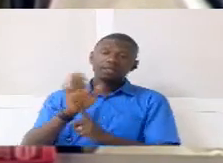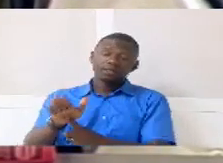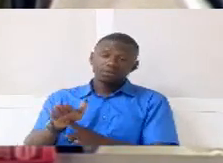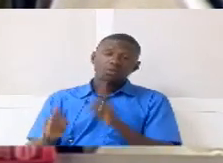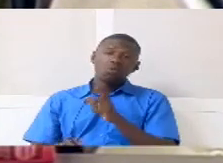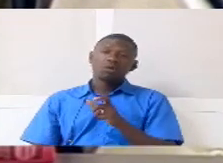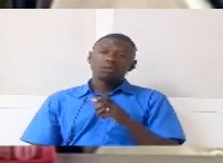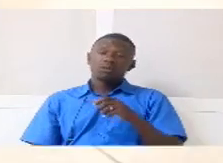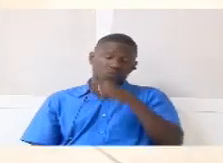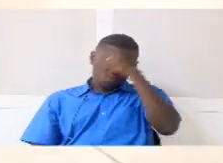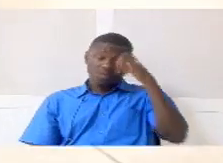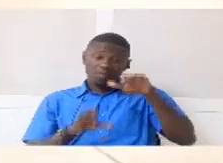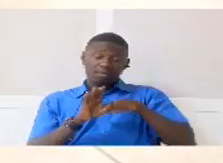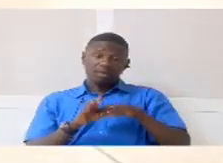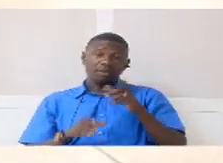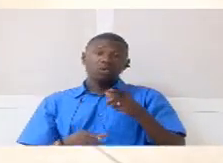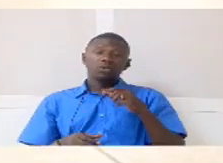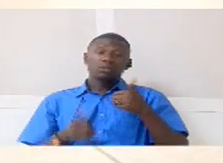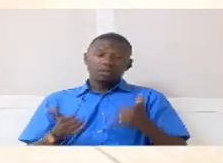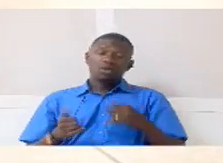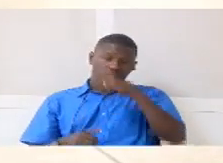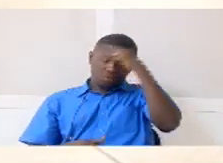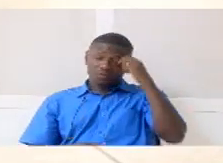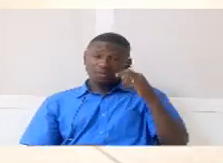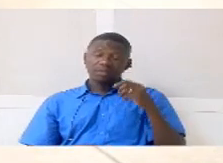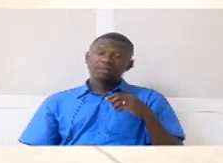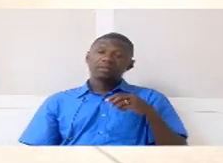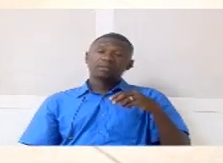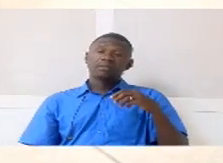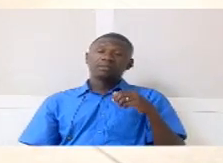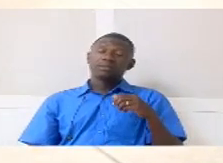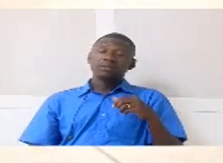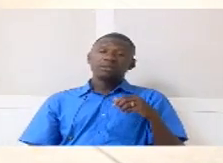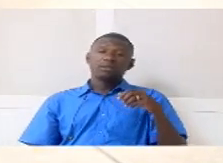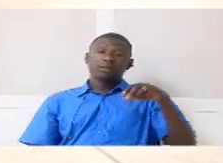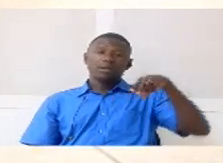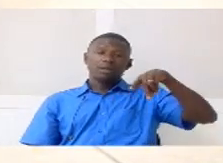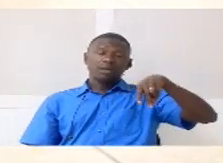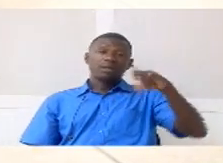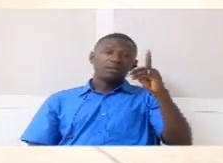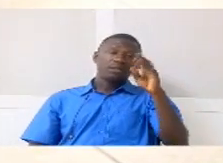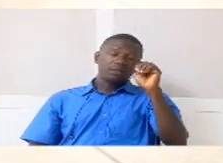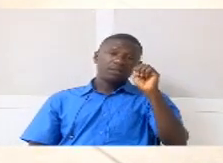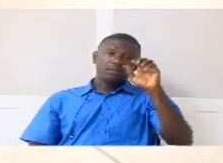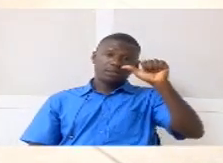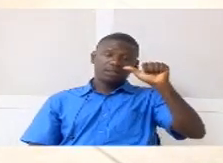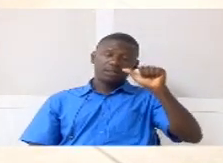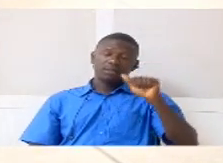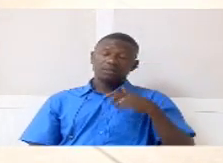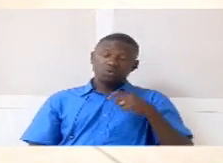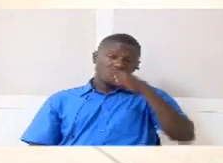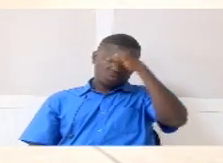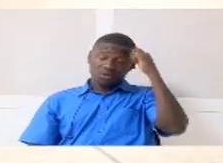officer who is currently working with the drug law enforcement agency. Celebe duties la wolu mile 2. He was on duties on that day at mile 2. Ye mona fe